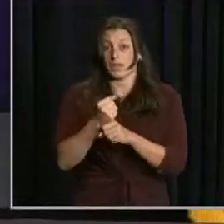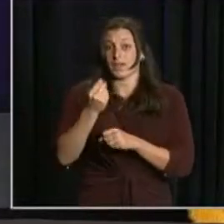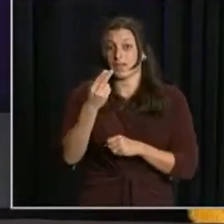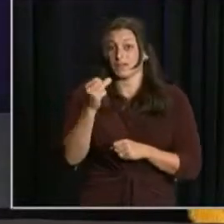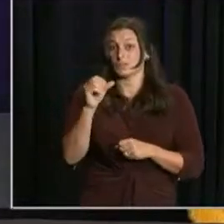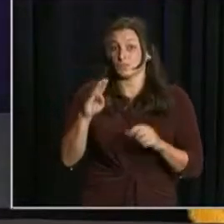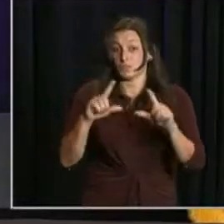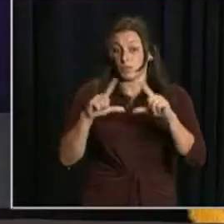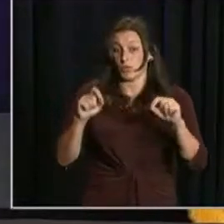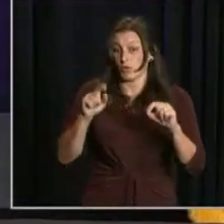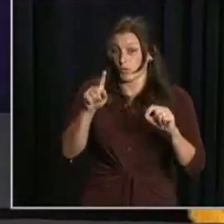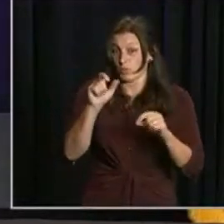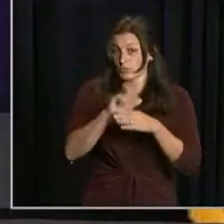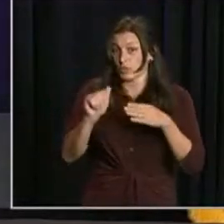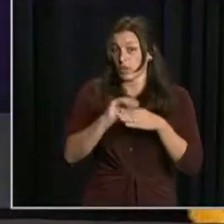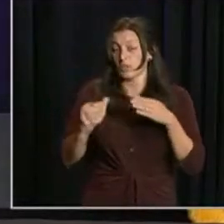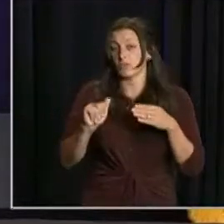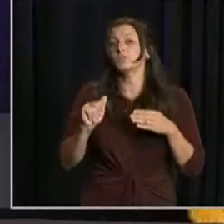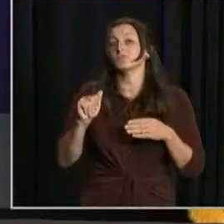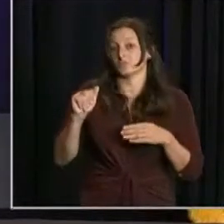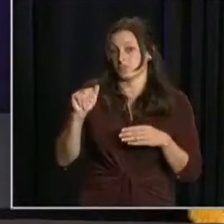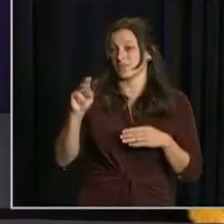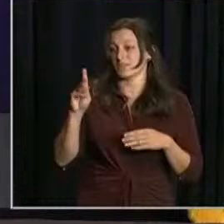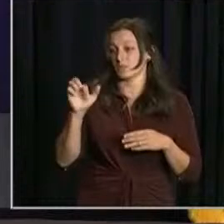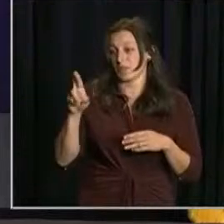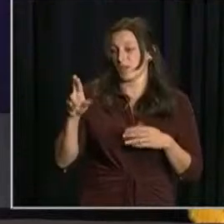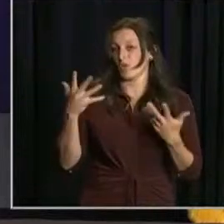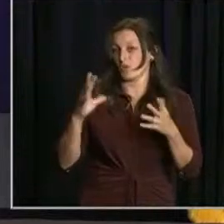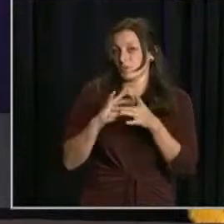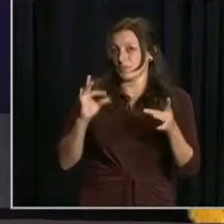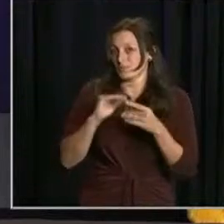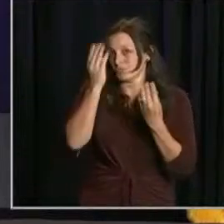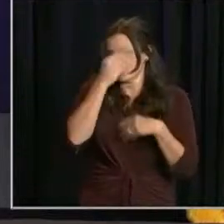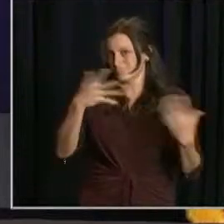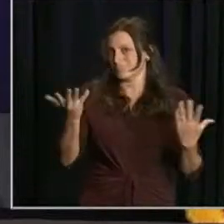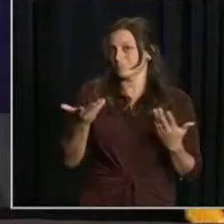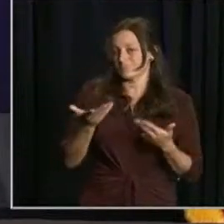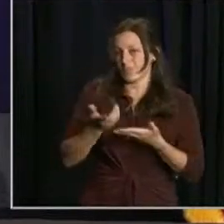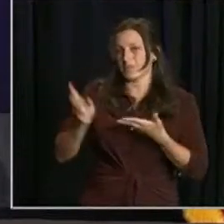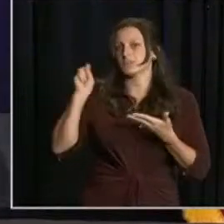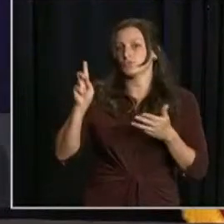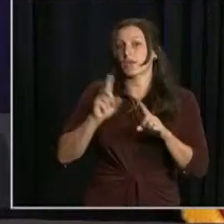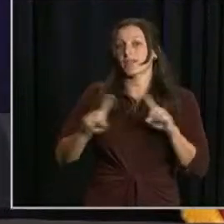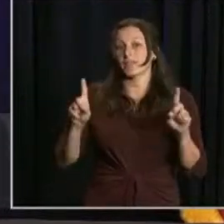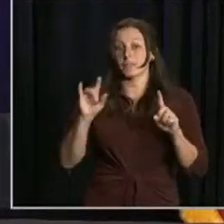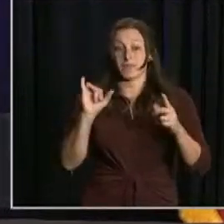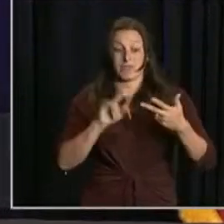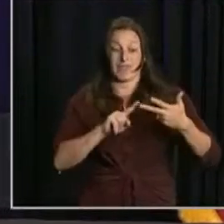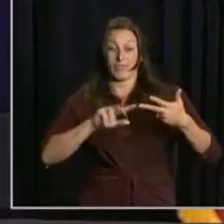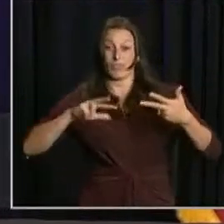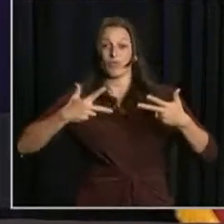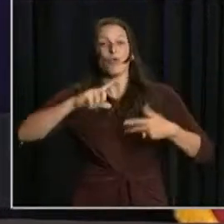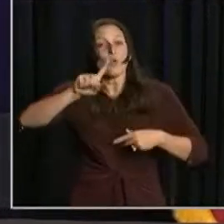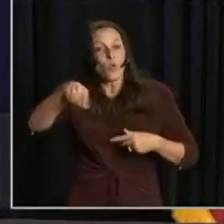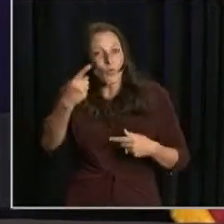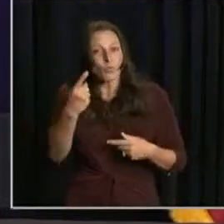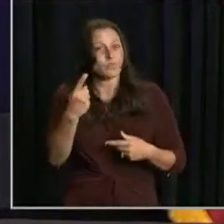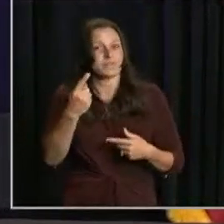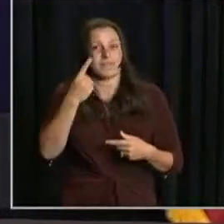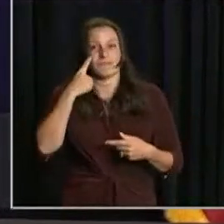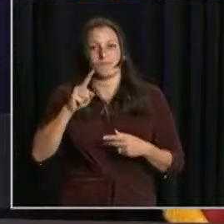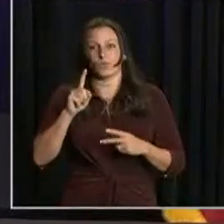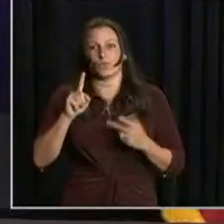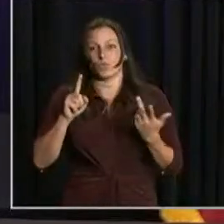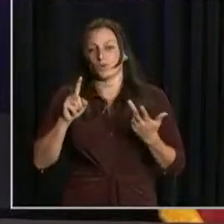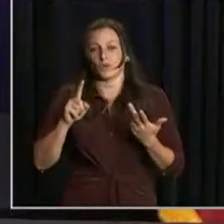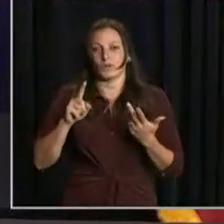out. The incentives is only for those receiving those primary vaccination series. Folks receiving booster